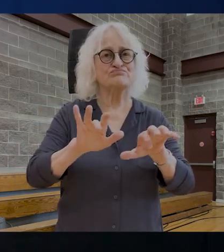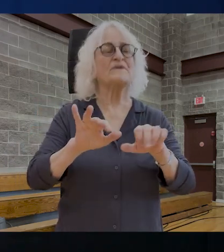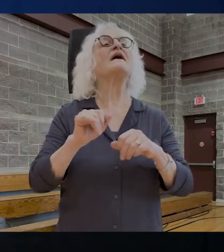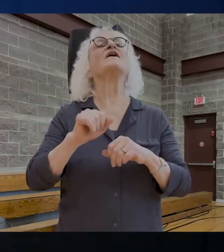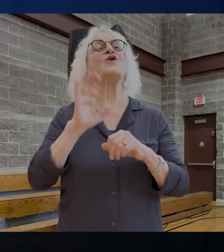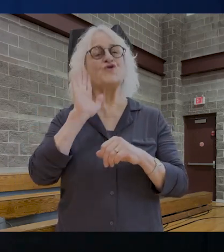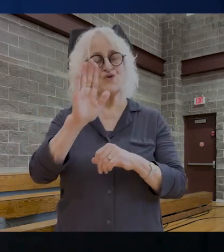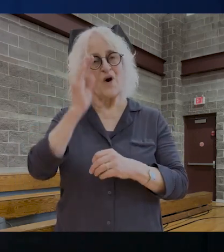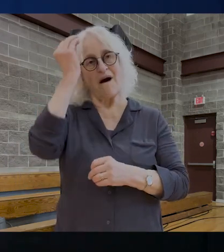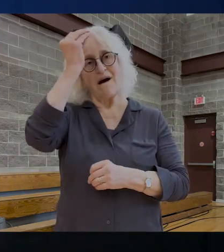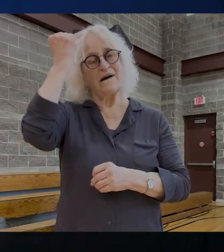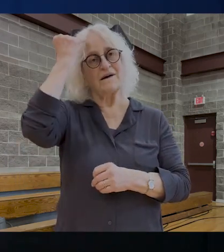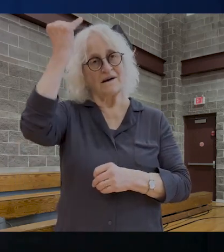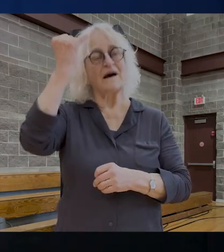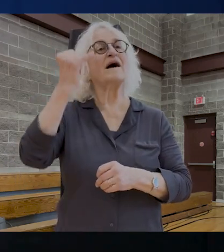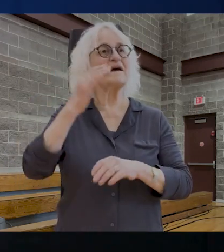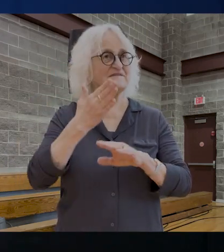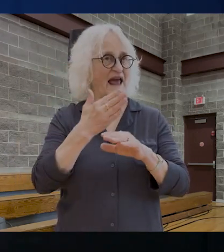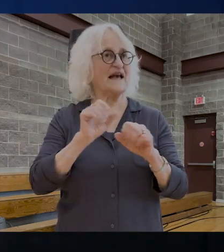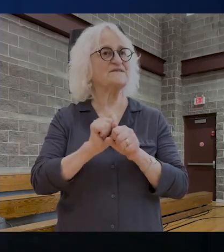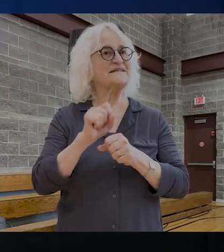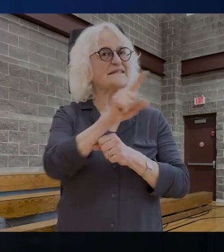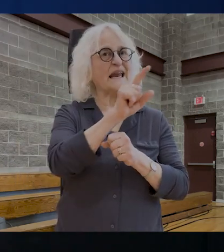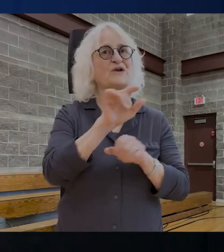And every week we have a shared